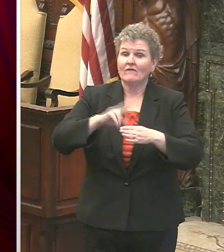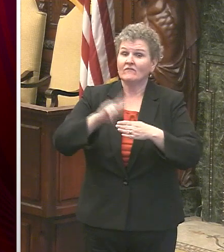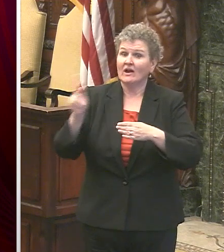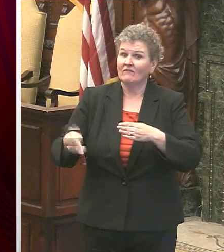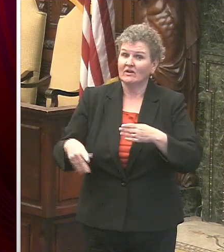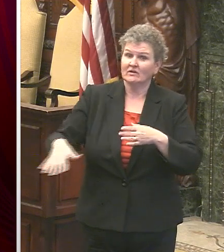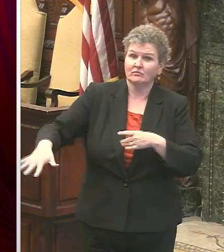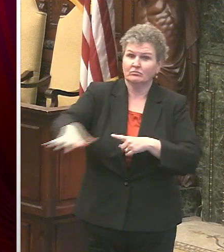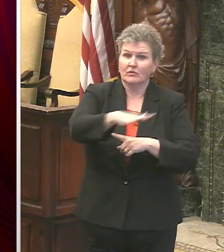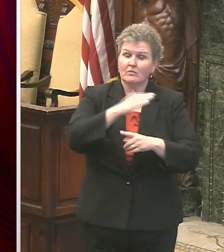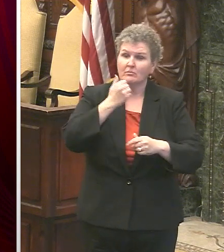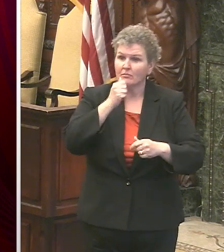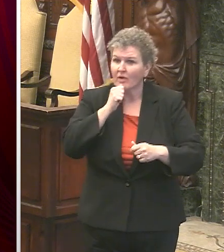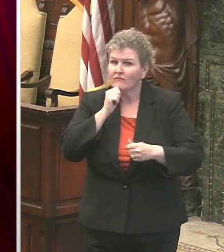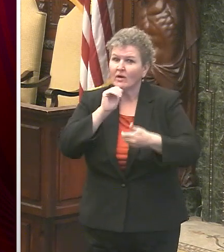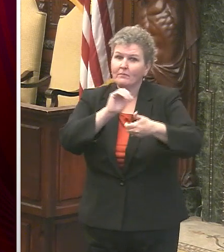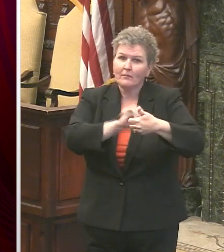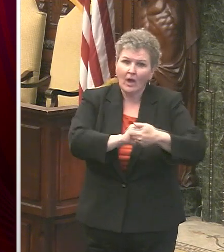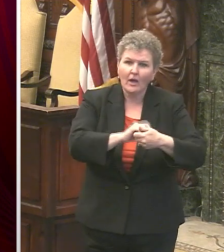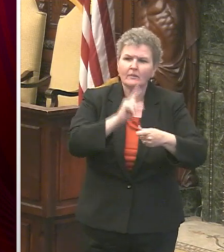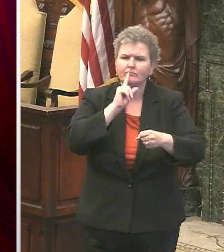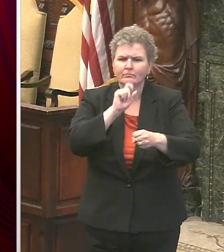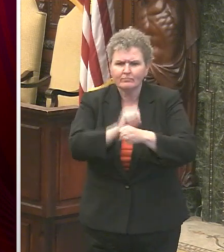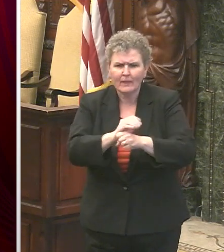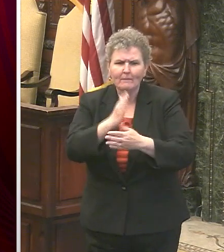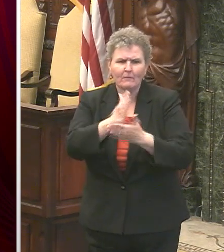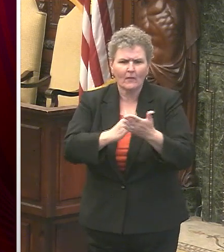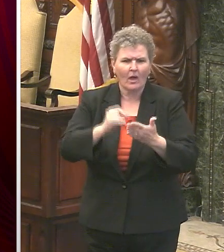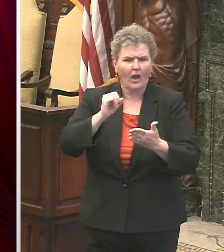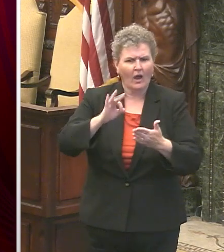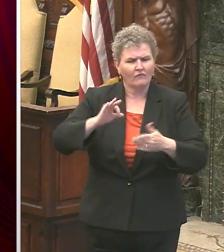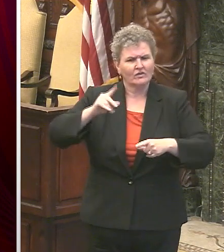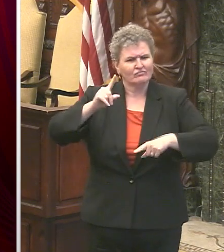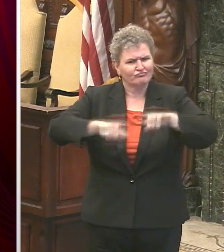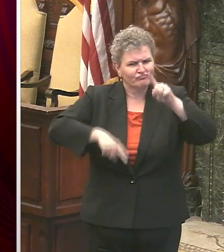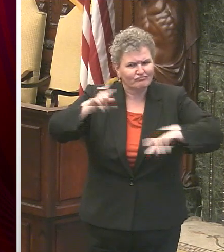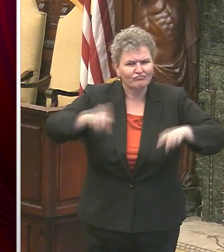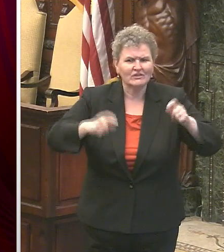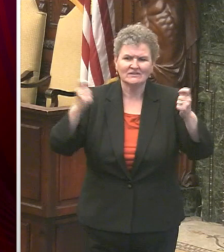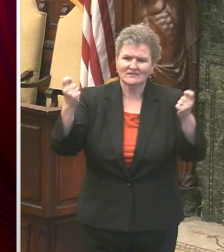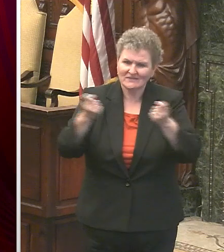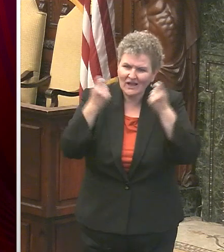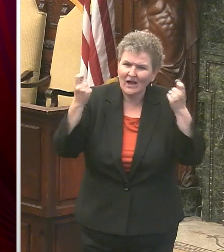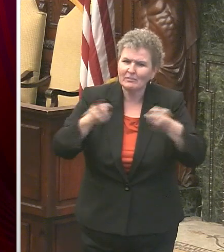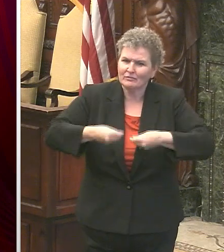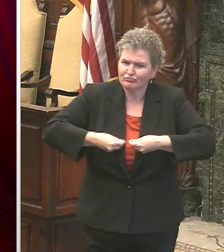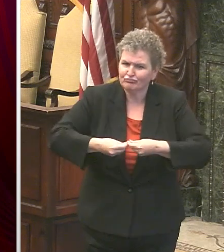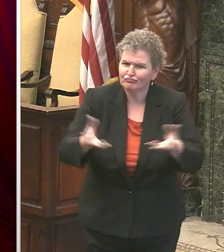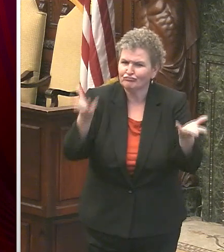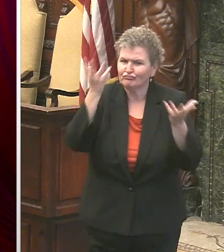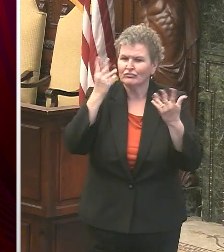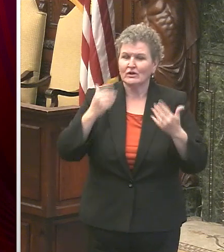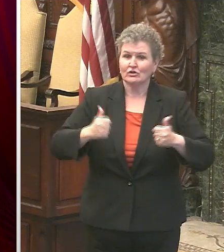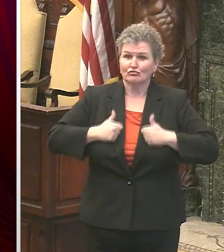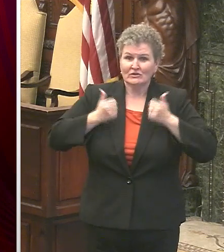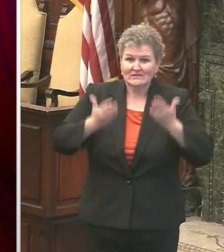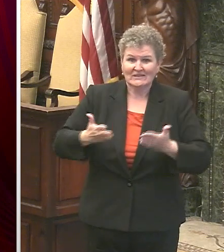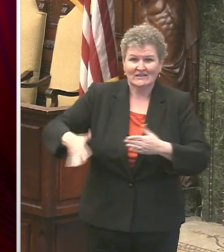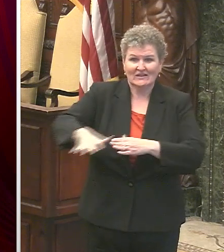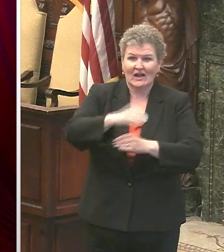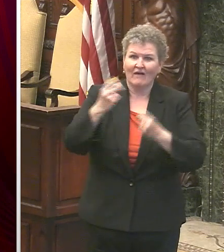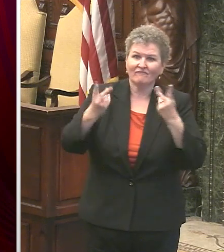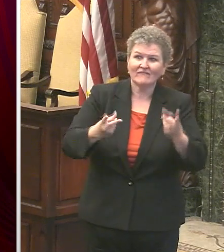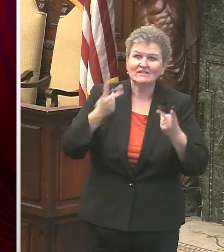partners, is committed to still bringing aspects of our diverse holiday celebrations to both residents and visitors alike.